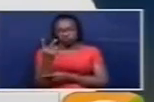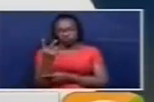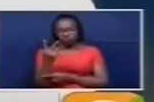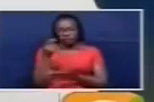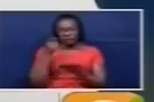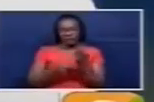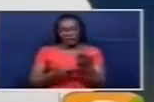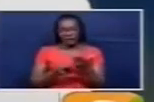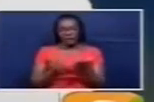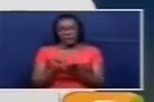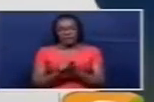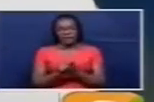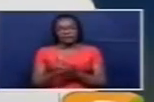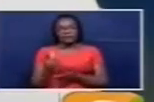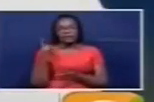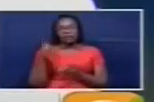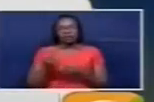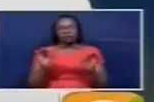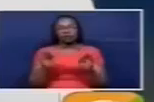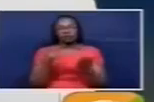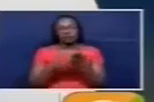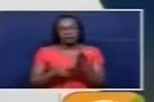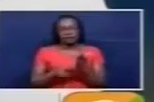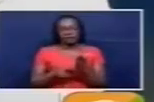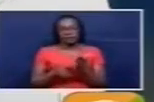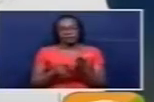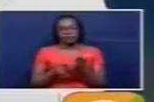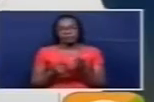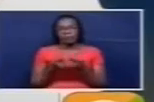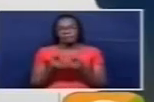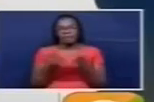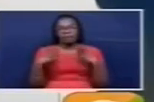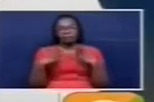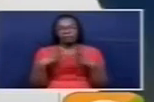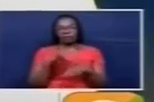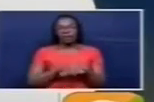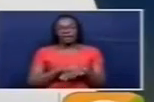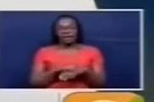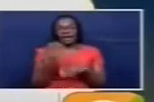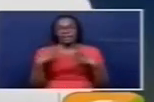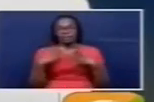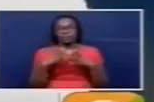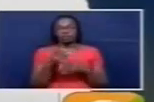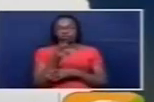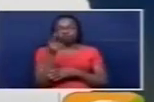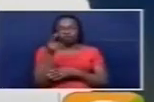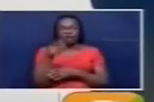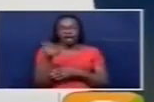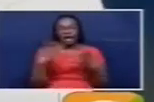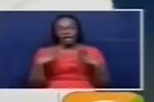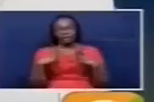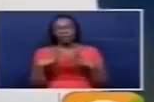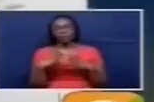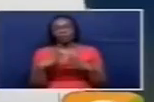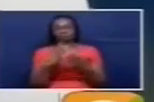money is actually collected and goes to city hall, some big bosses, and there's been exposed about that. People get stabbed, people get shot while earning a living. That shouldn't be happening. Uh-huh. If we